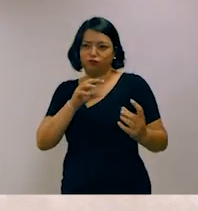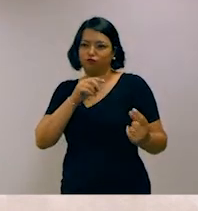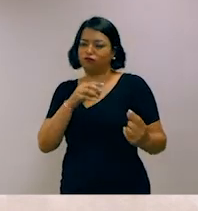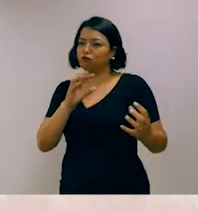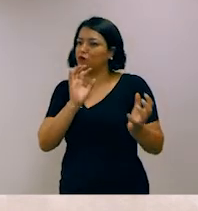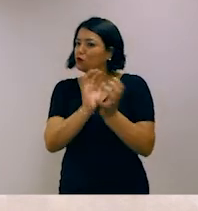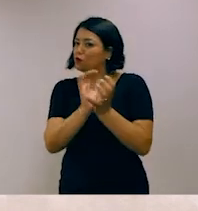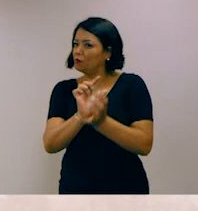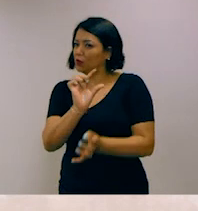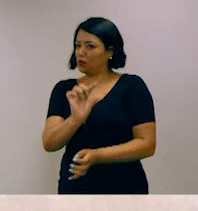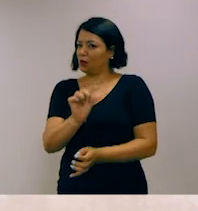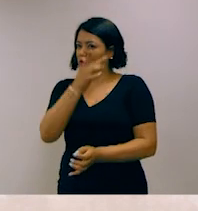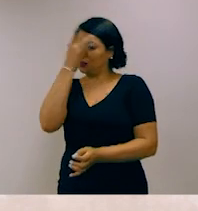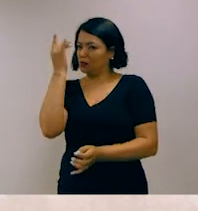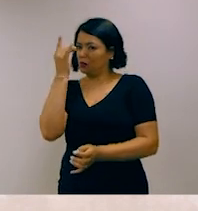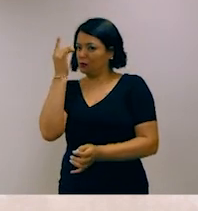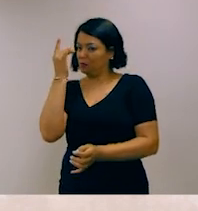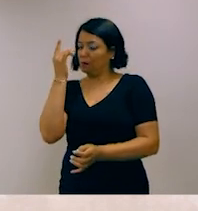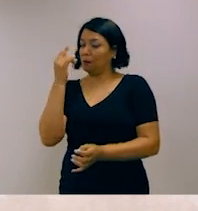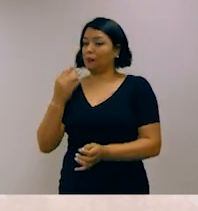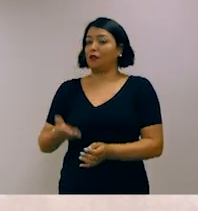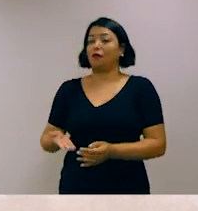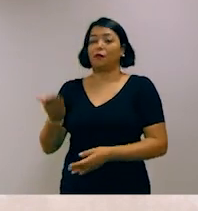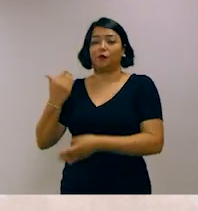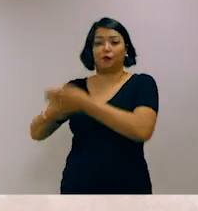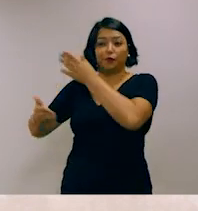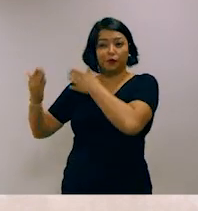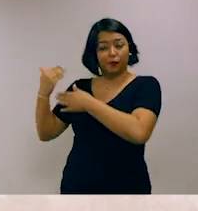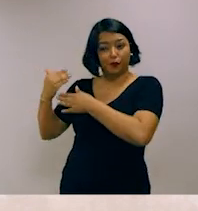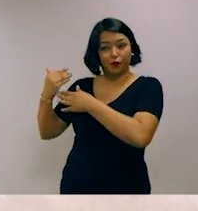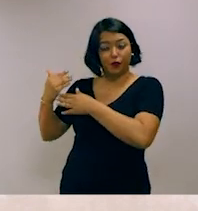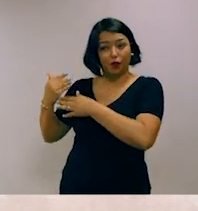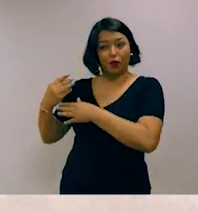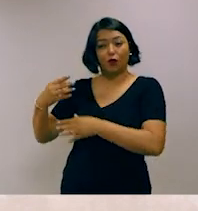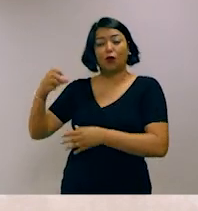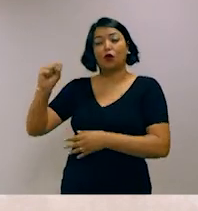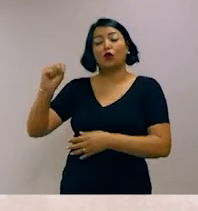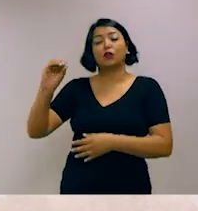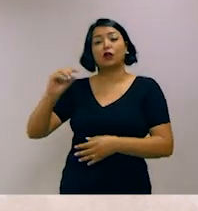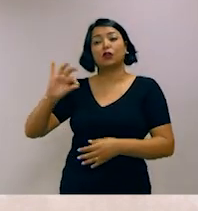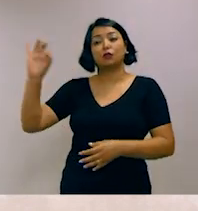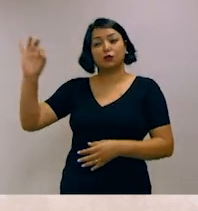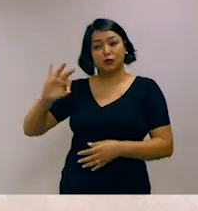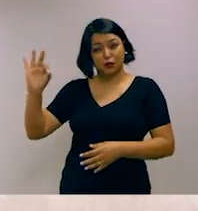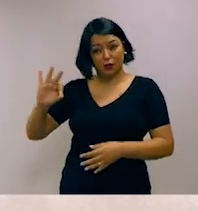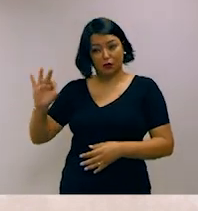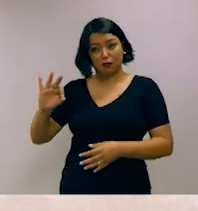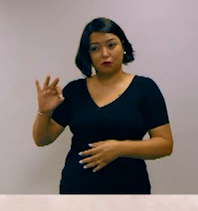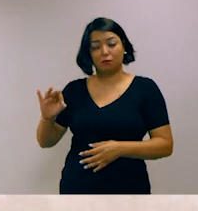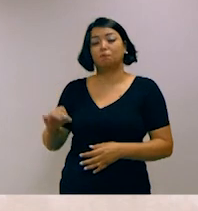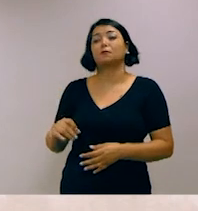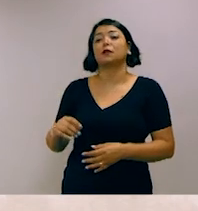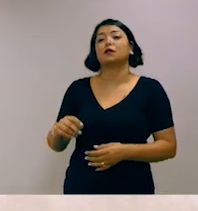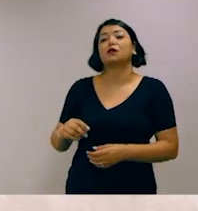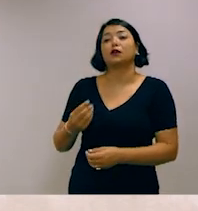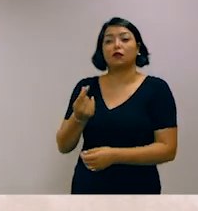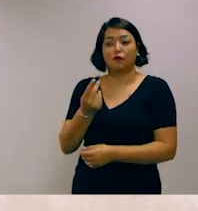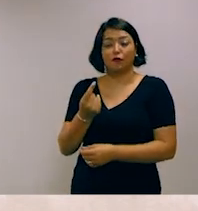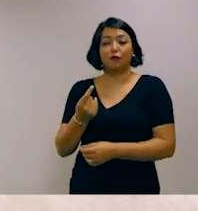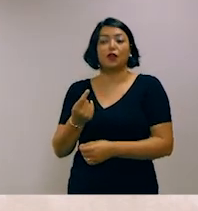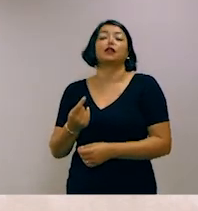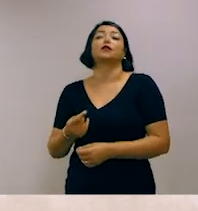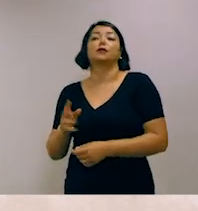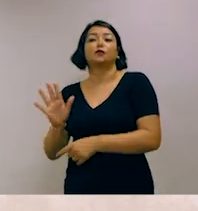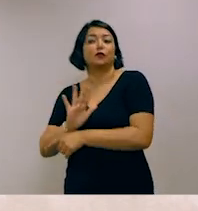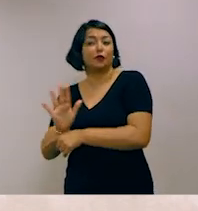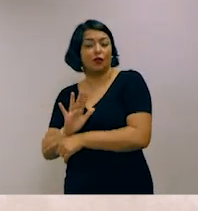movie industry? And so the profits of the producers are concentrated in a small number of